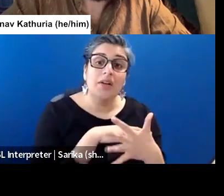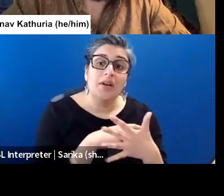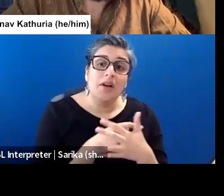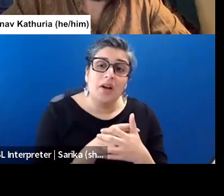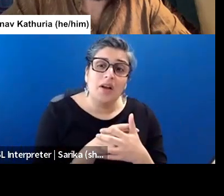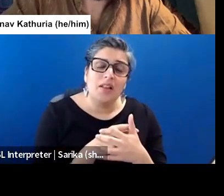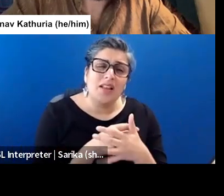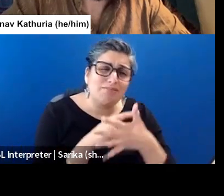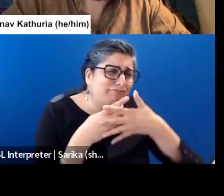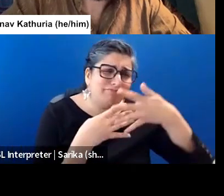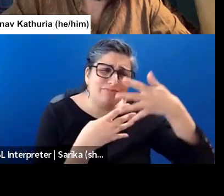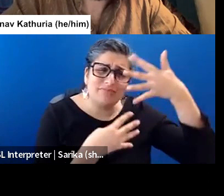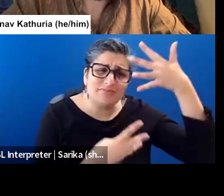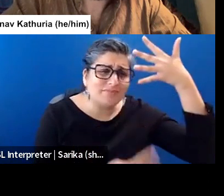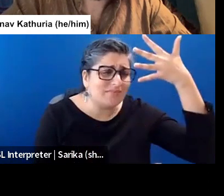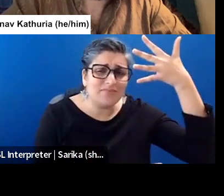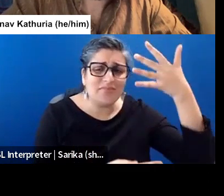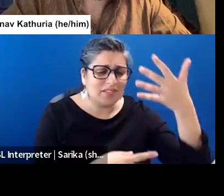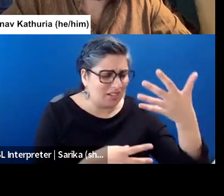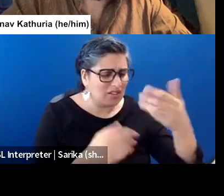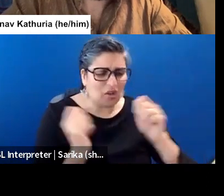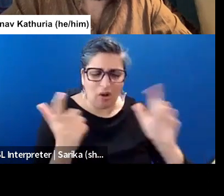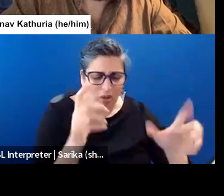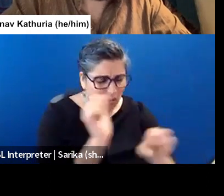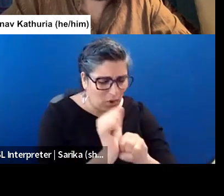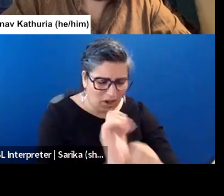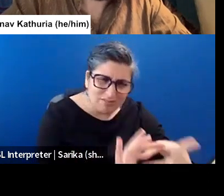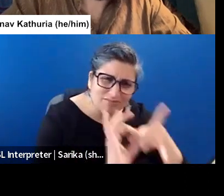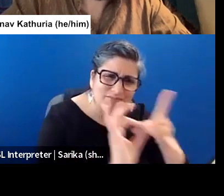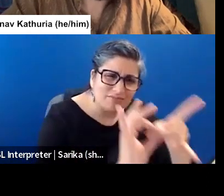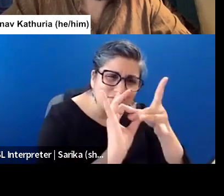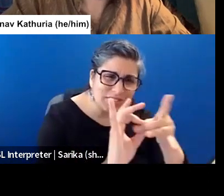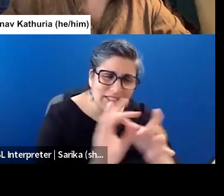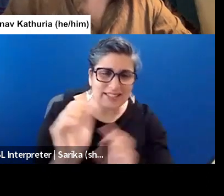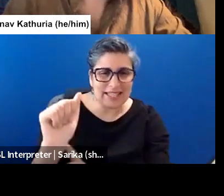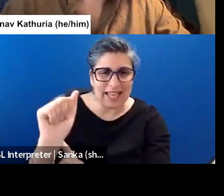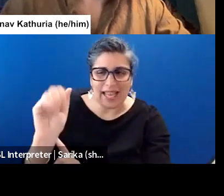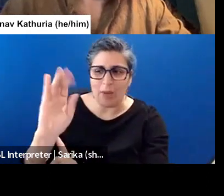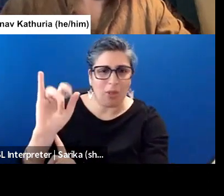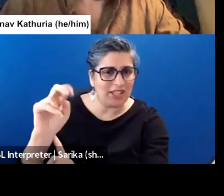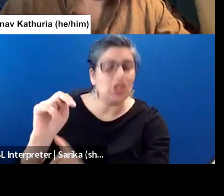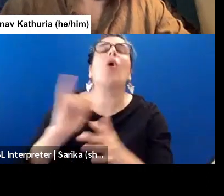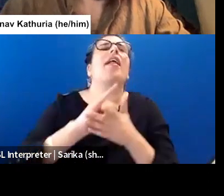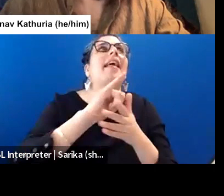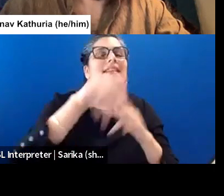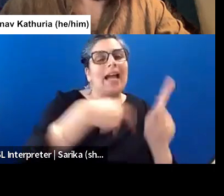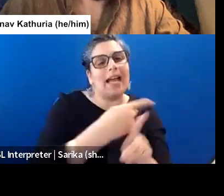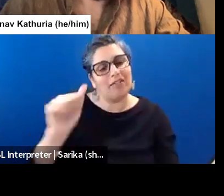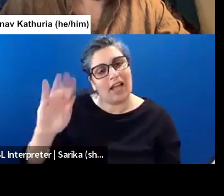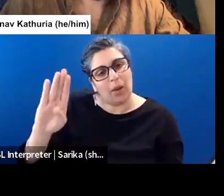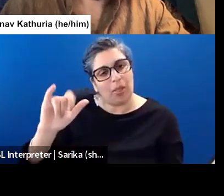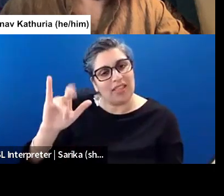Like all of these things, I think are work that is really relevant to abolition, that is a type of abolitionist work.